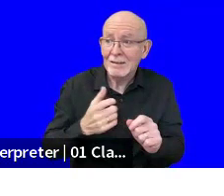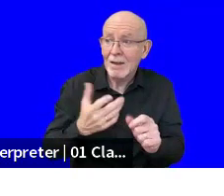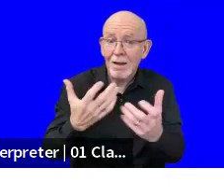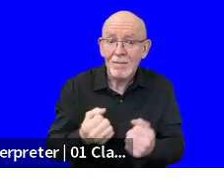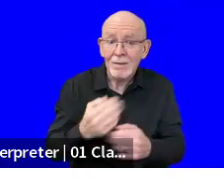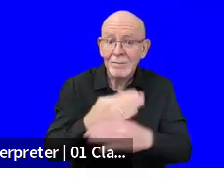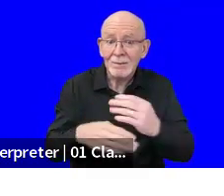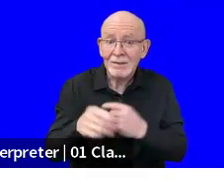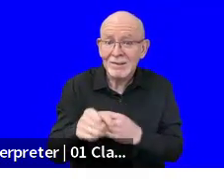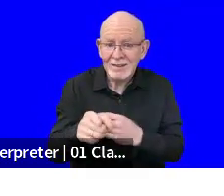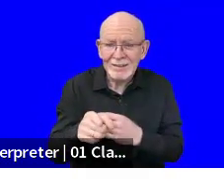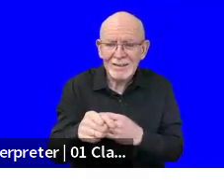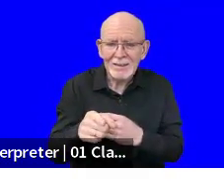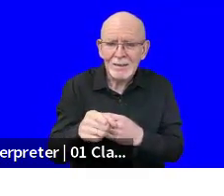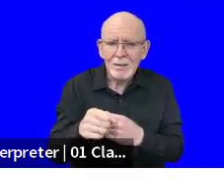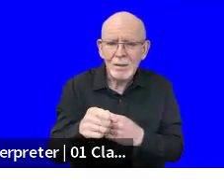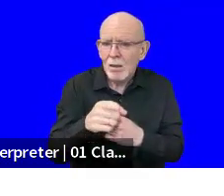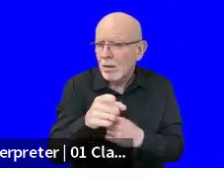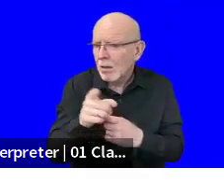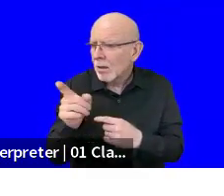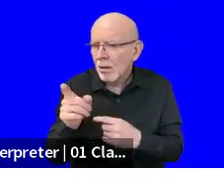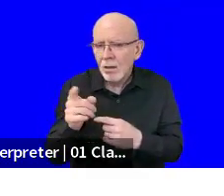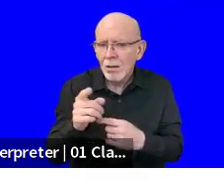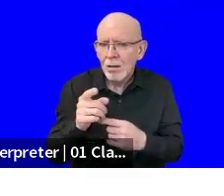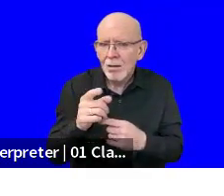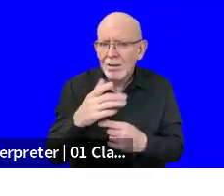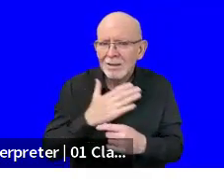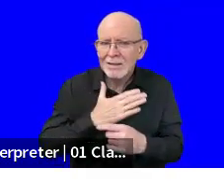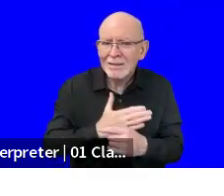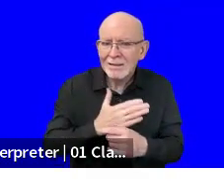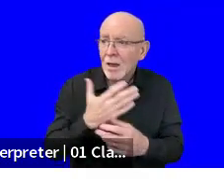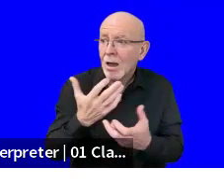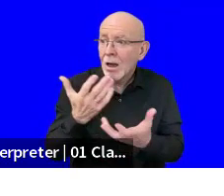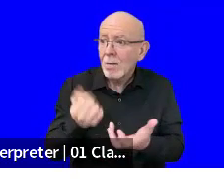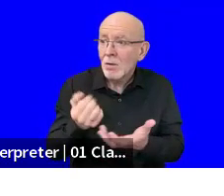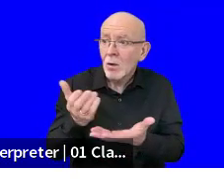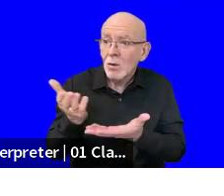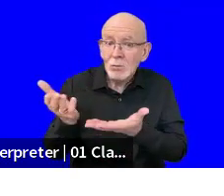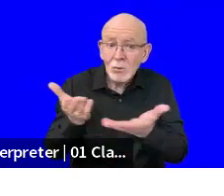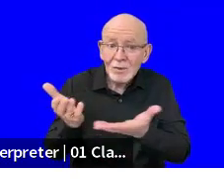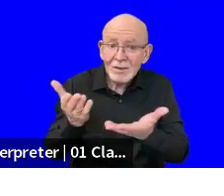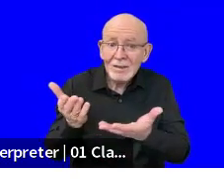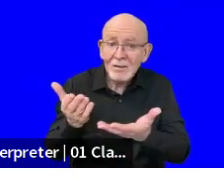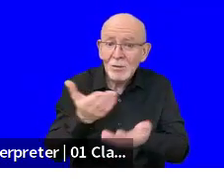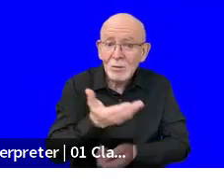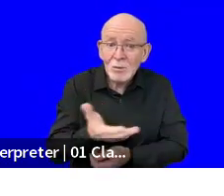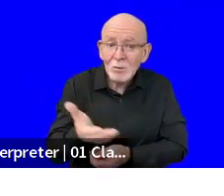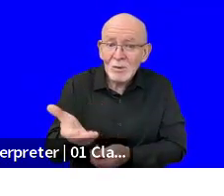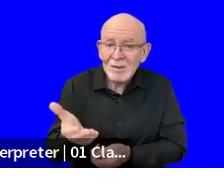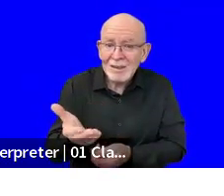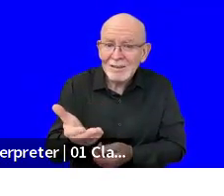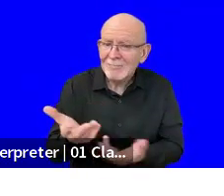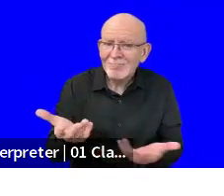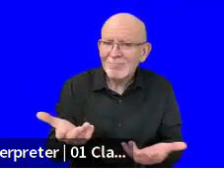disability need, then the expenditure will be heavily underestimated. So there is a condition